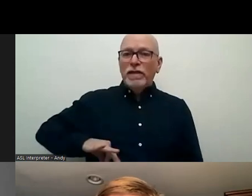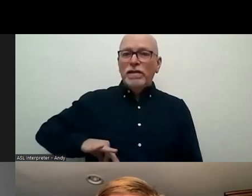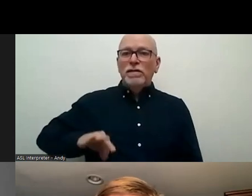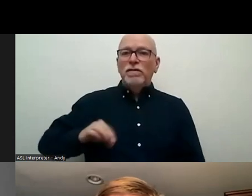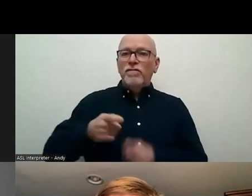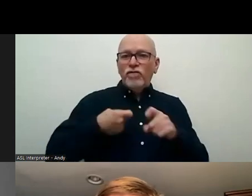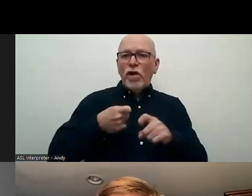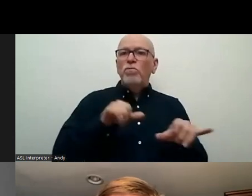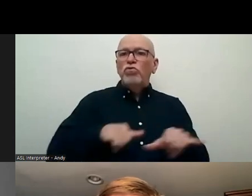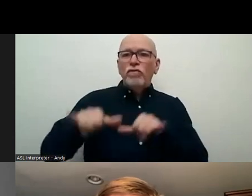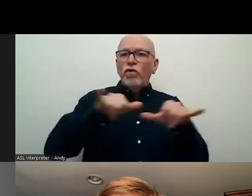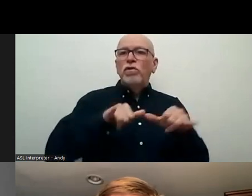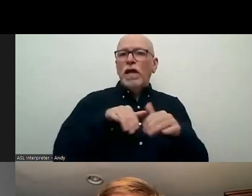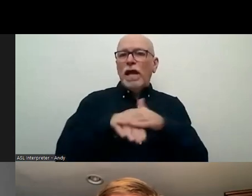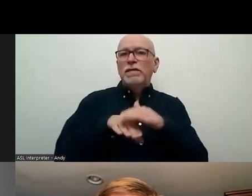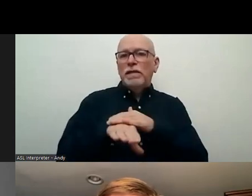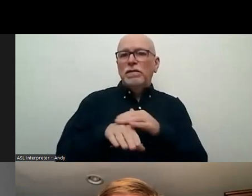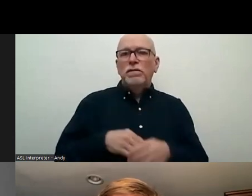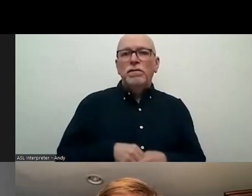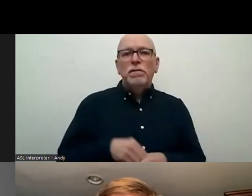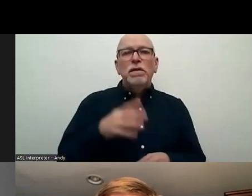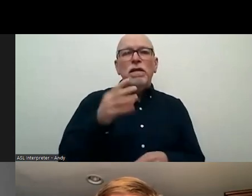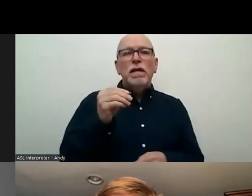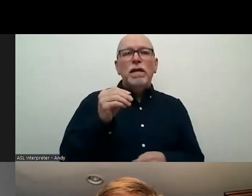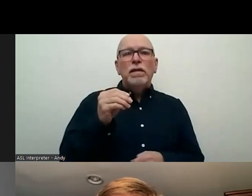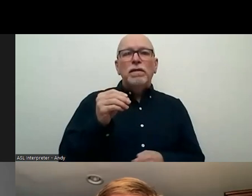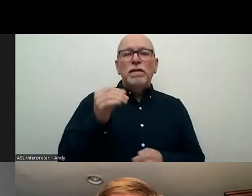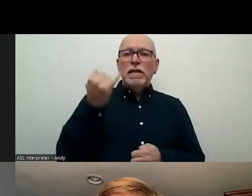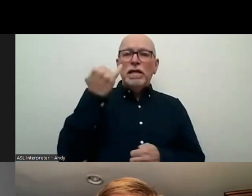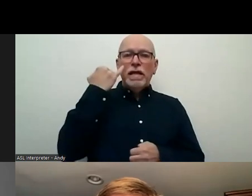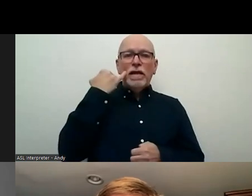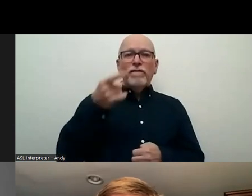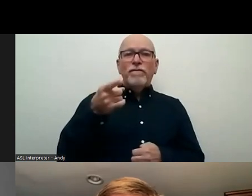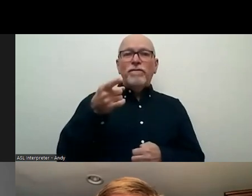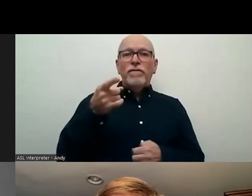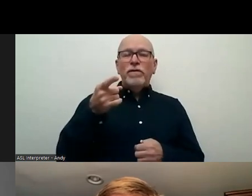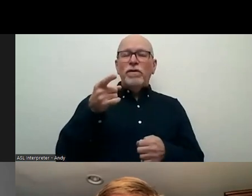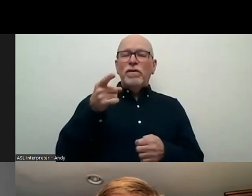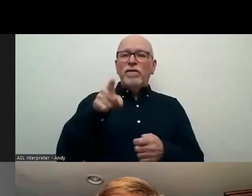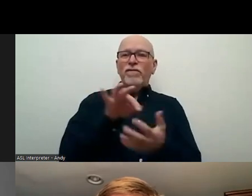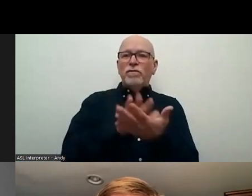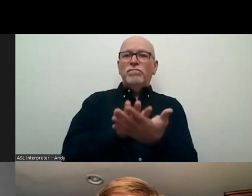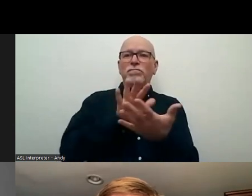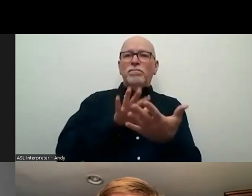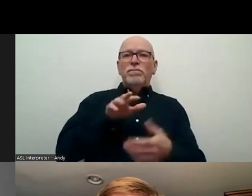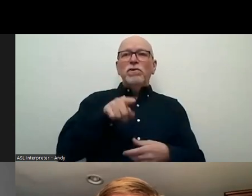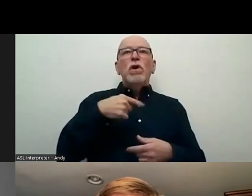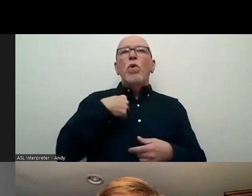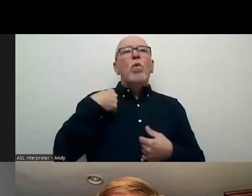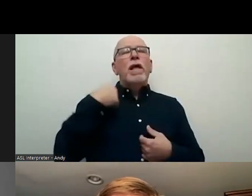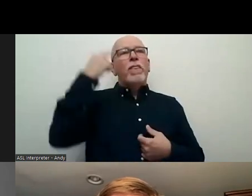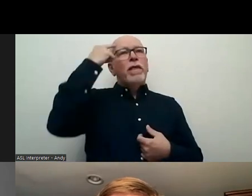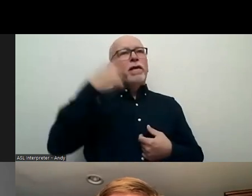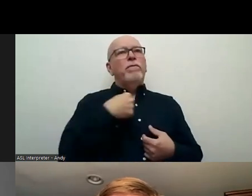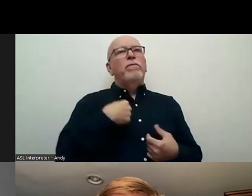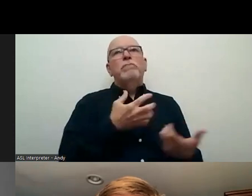universal access. And if it's looked at just in the light of accommodating disabilities,